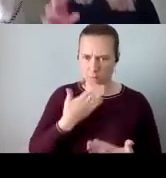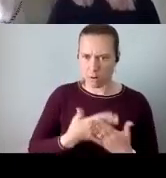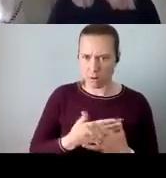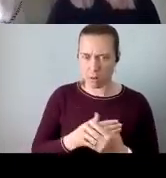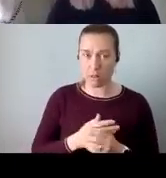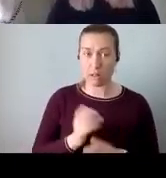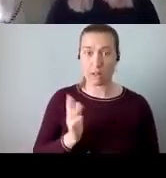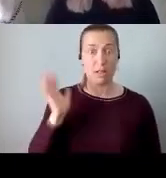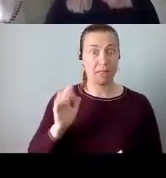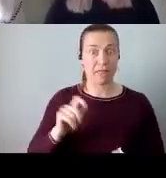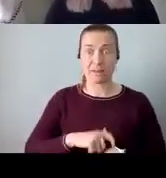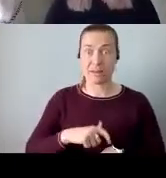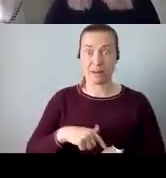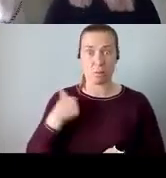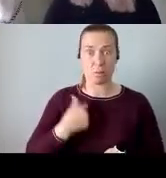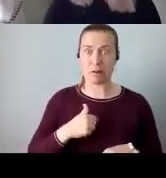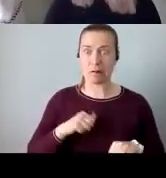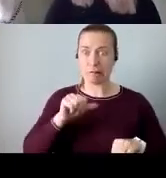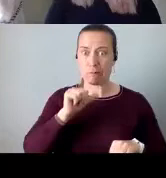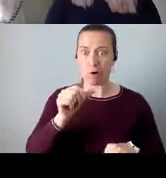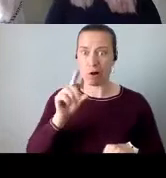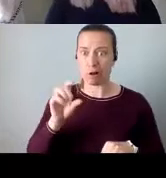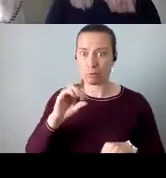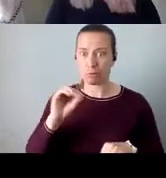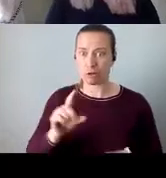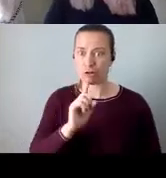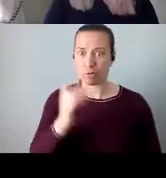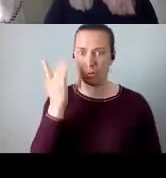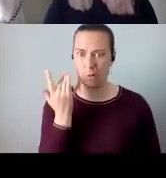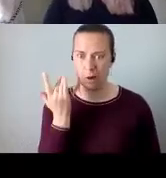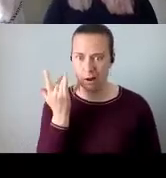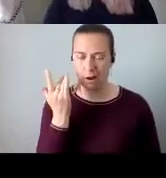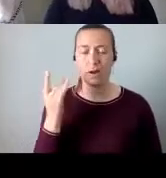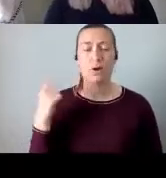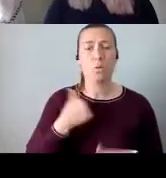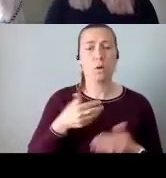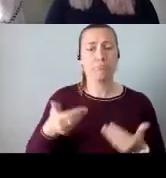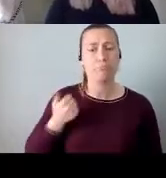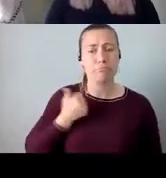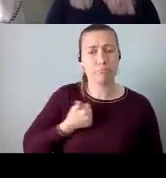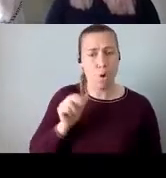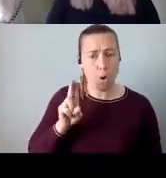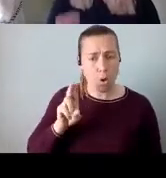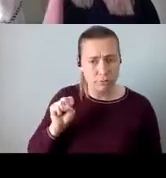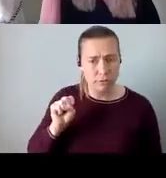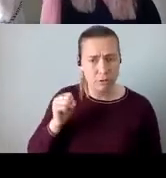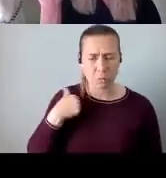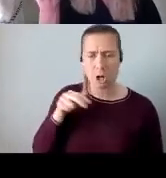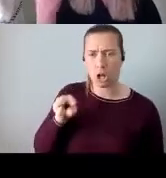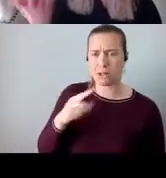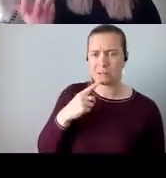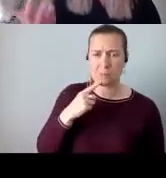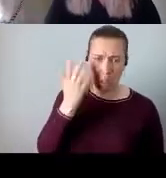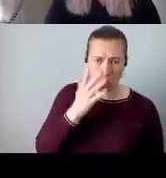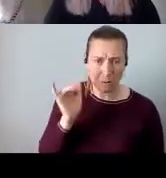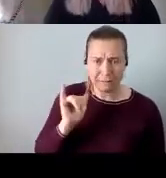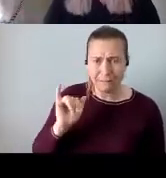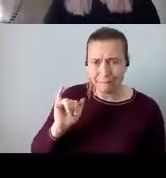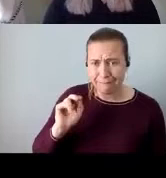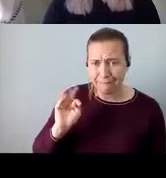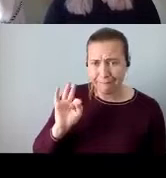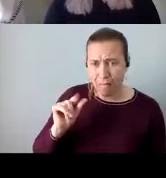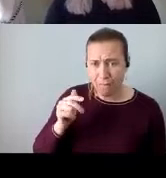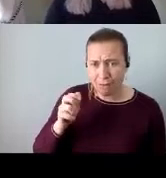100% certain. And we ultrasounded her and said, well, on ultrasound, these look like inflammation and don't look like they're filled with